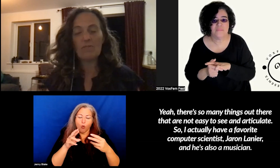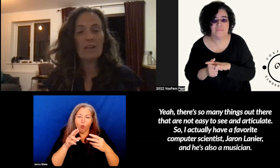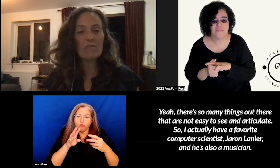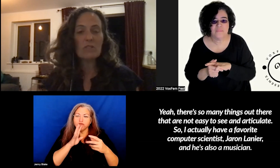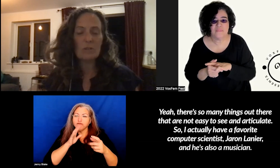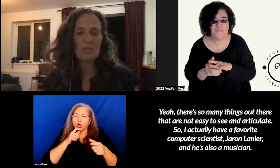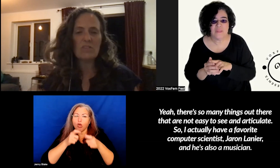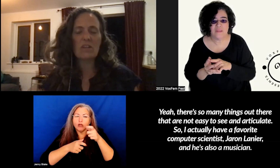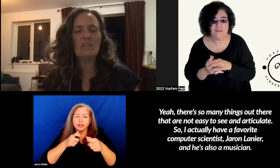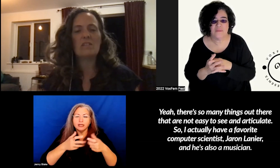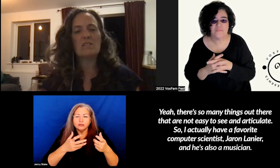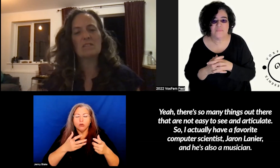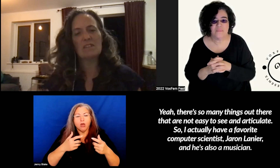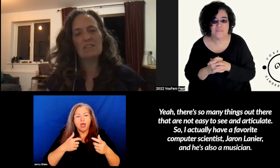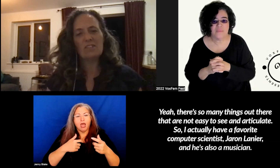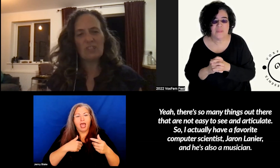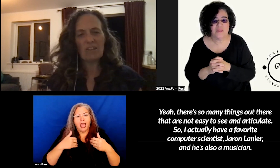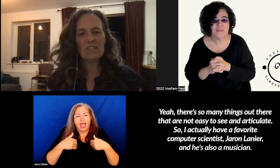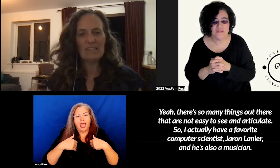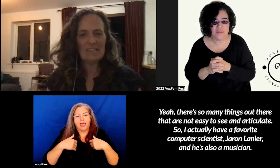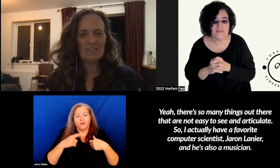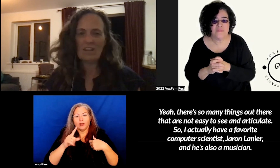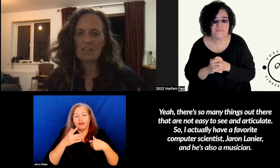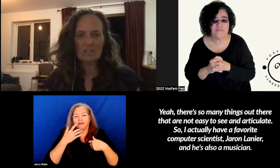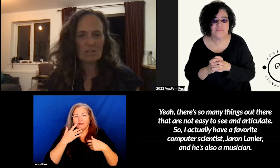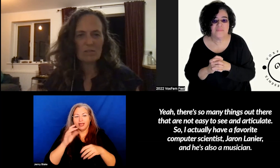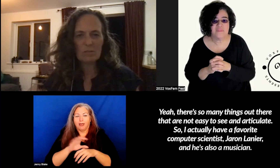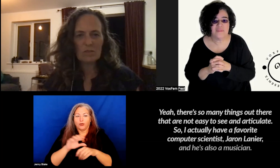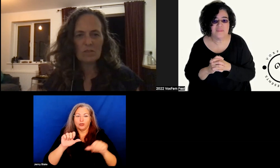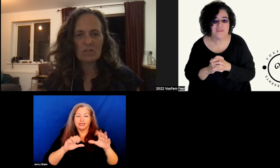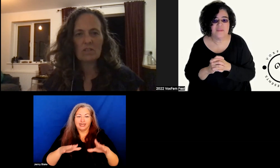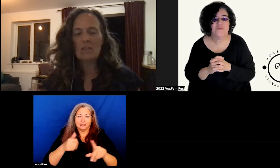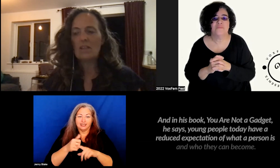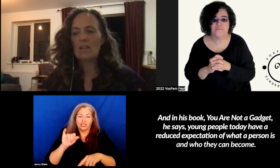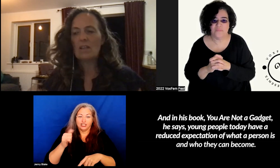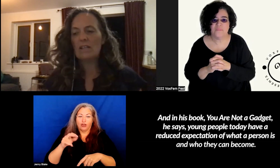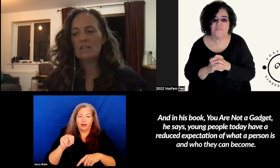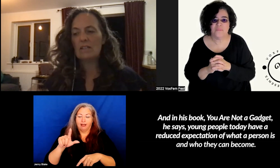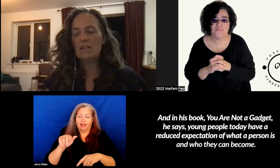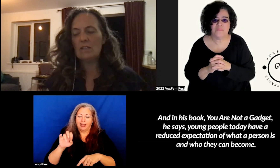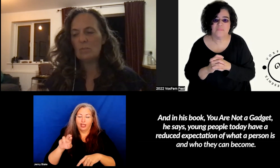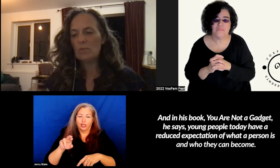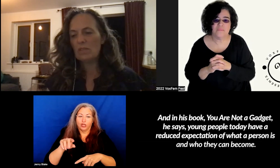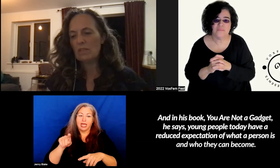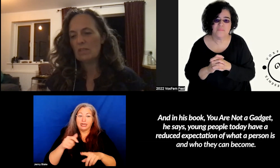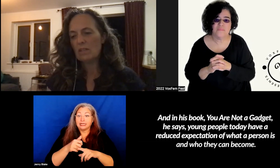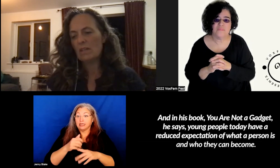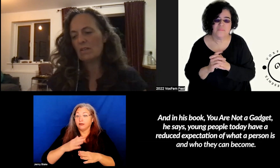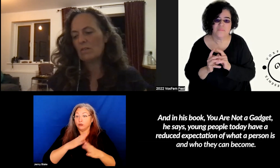I actually have a favorite computer scientist, Jaron Lanier, and he's also a musician. And in his